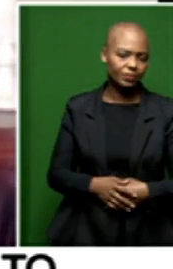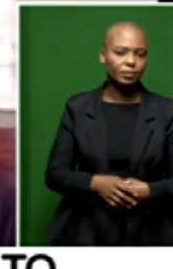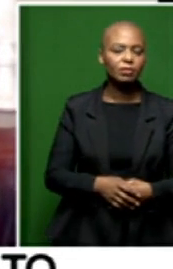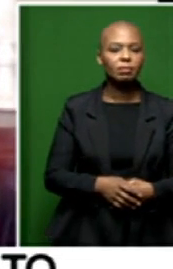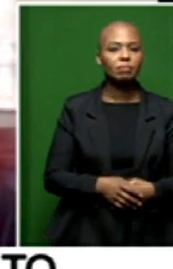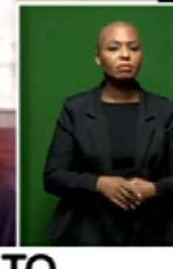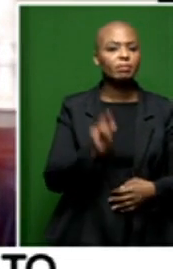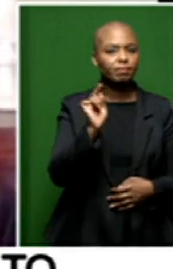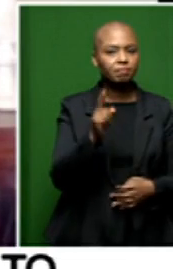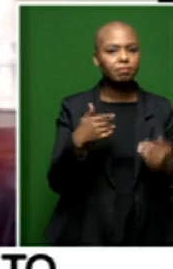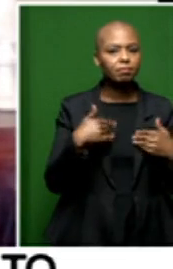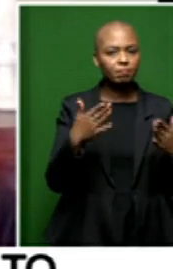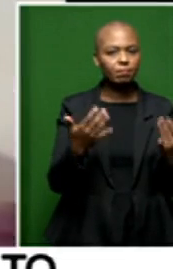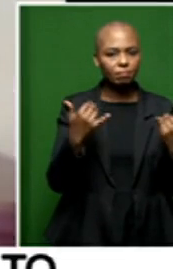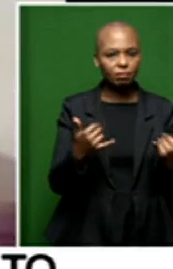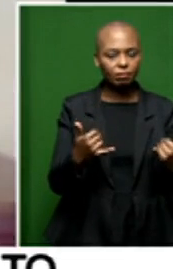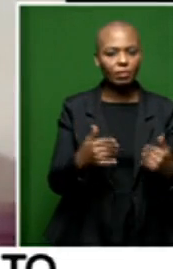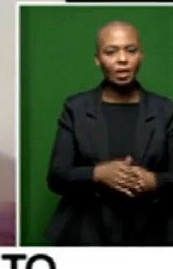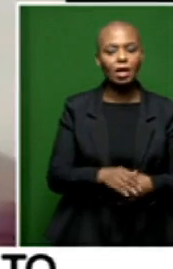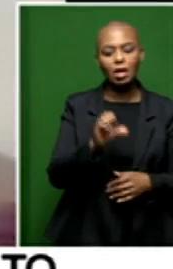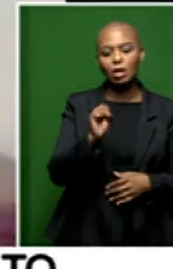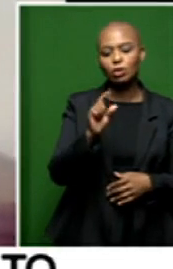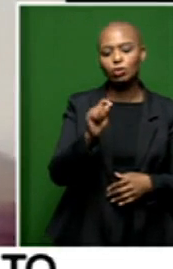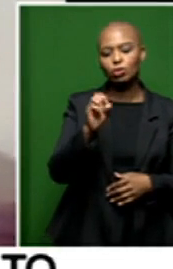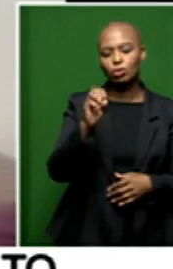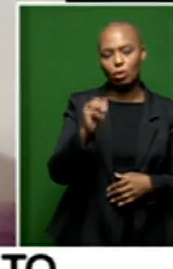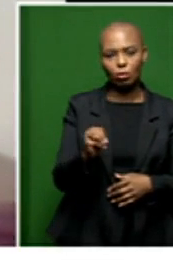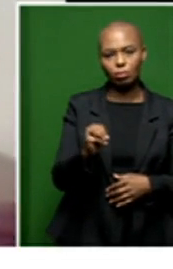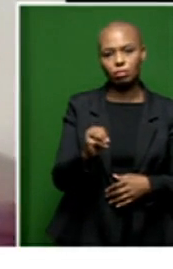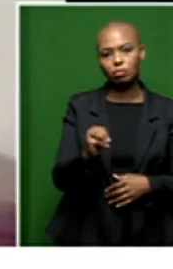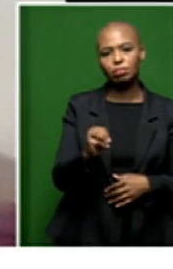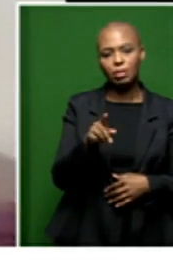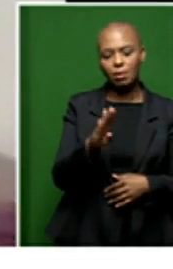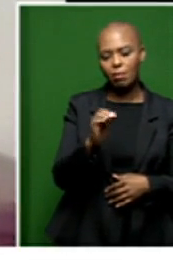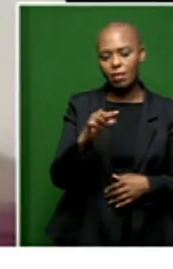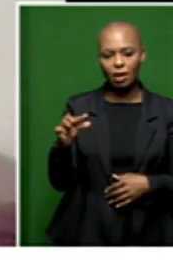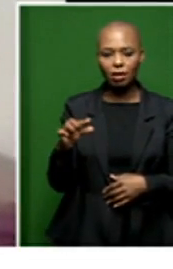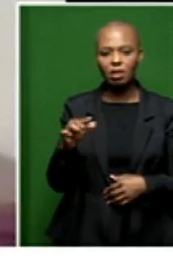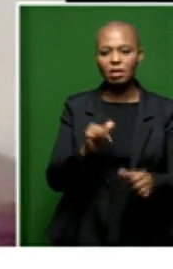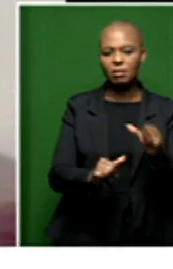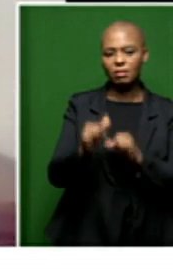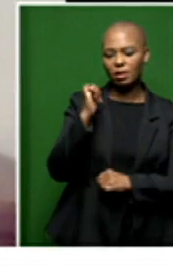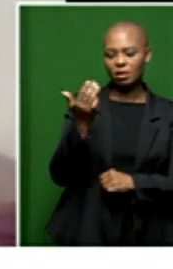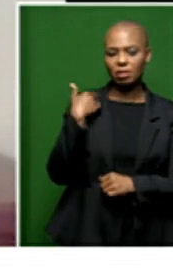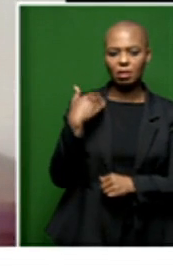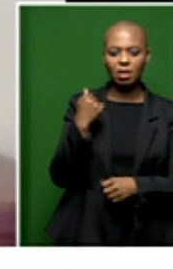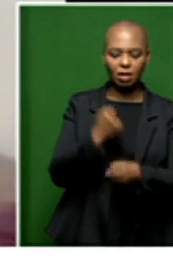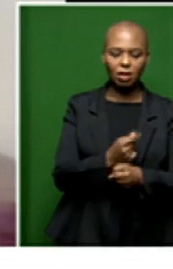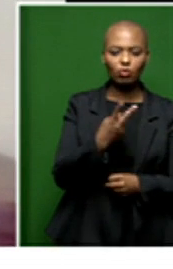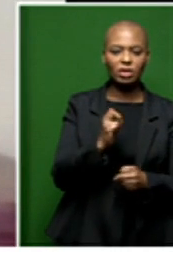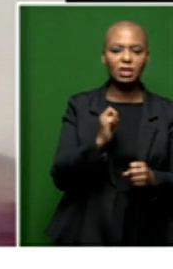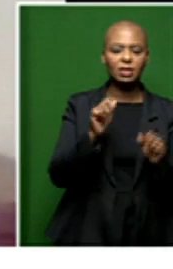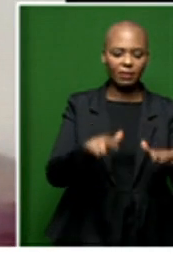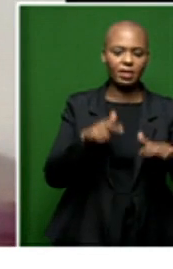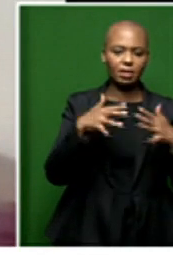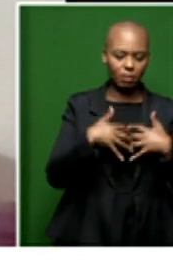I started Storm Combat, I actually began my first gym back in 2017